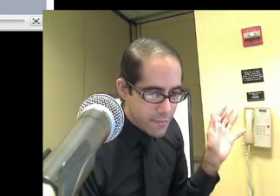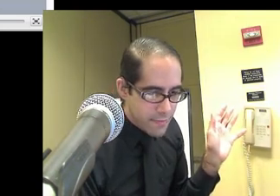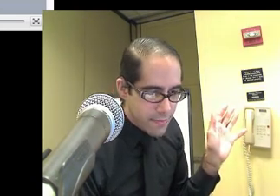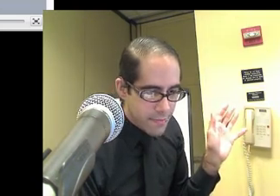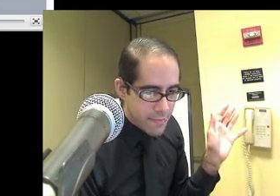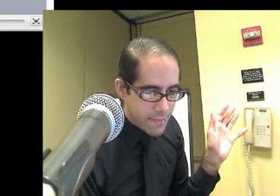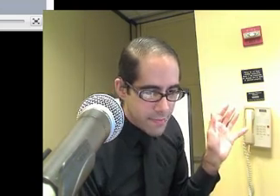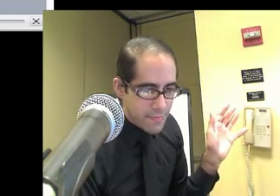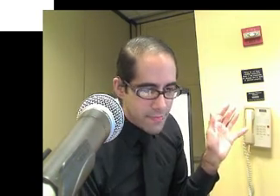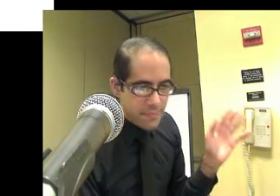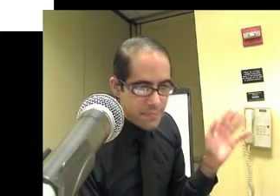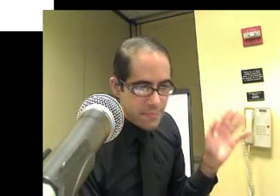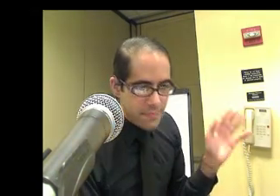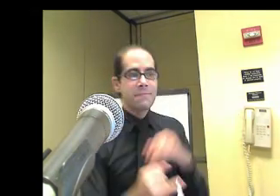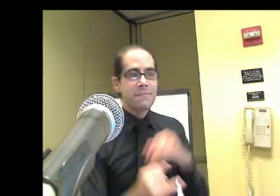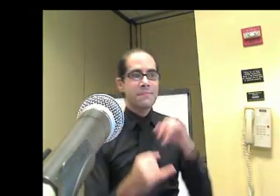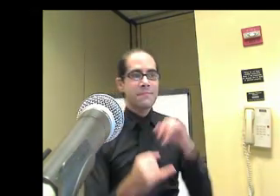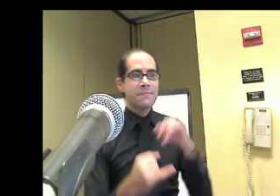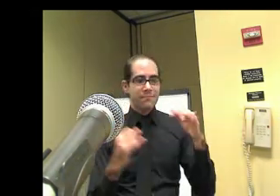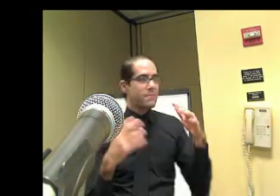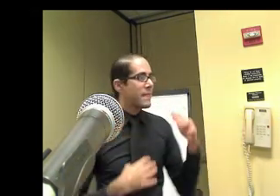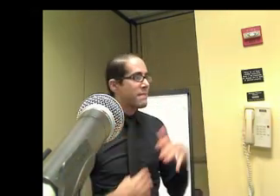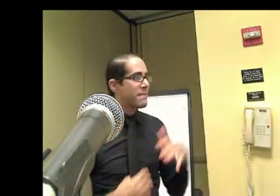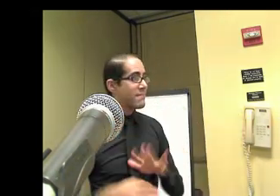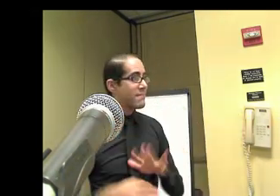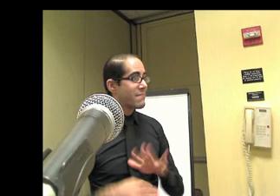Let's see what else I need to cover here.